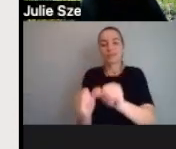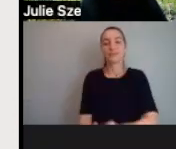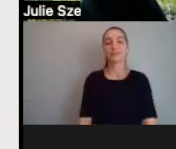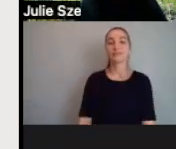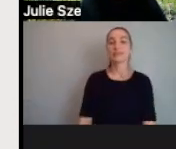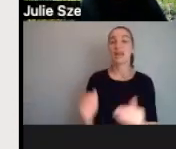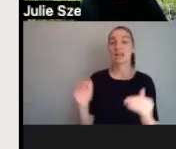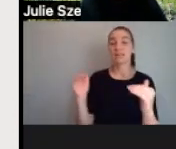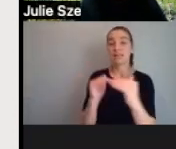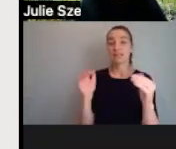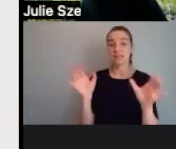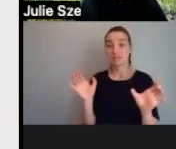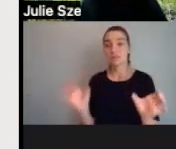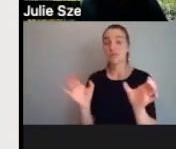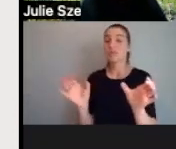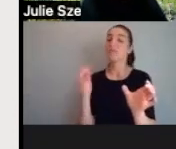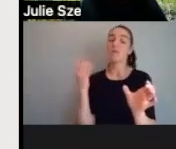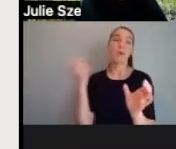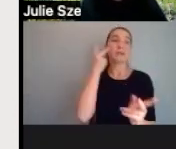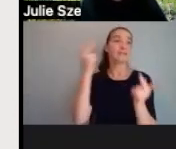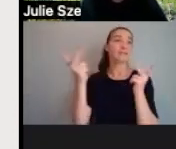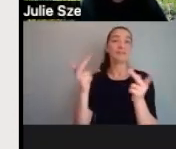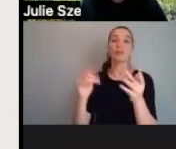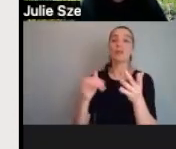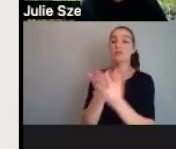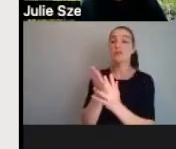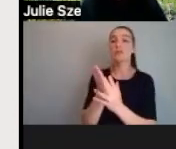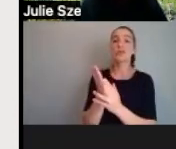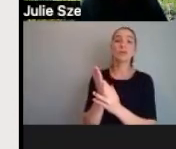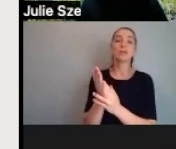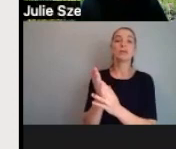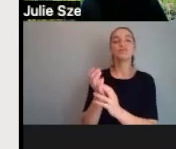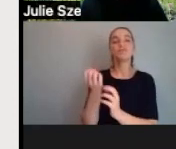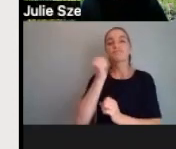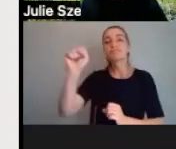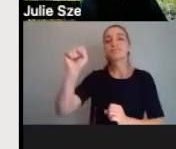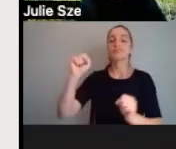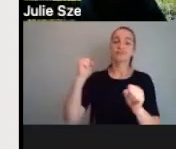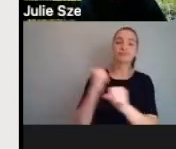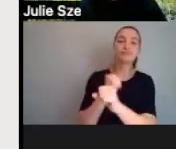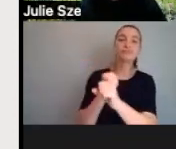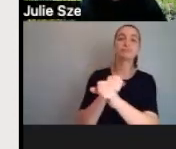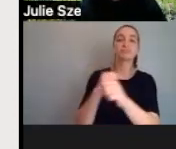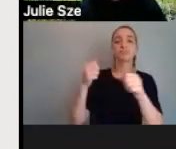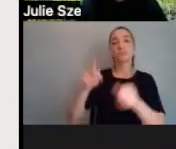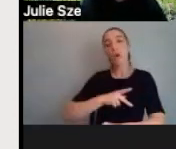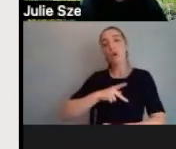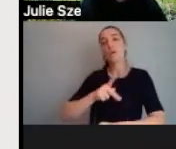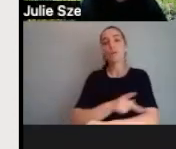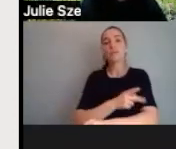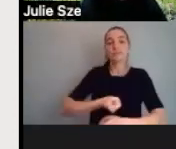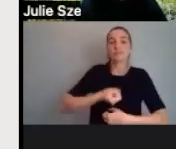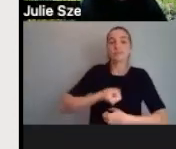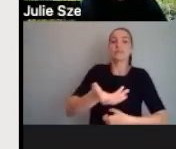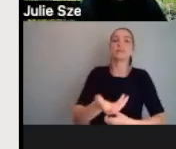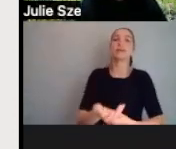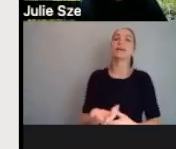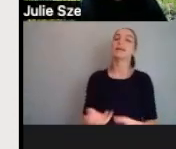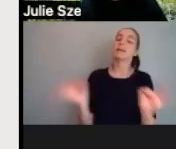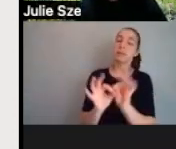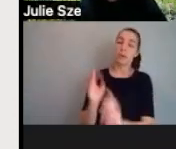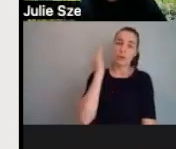their placards, music, and stories and poems against this monstrosity. In things as simple as people and planet over profits.